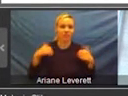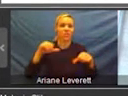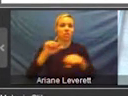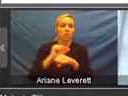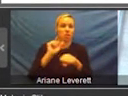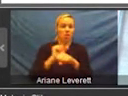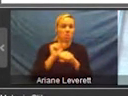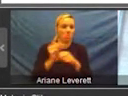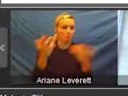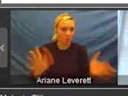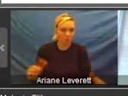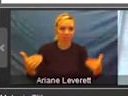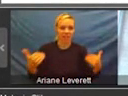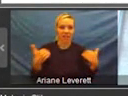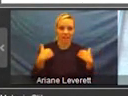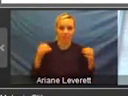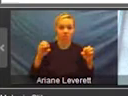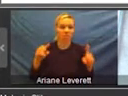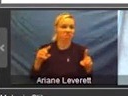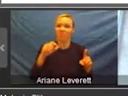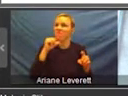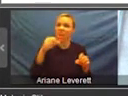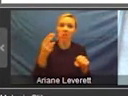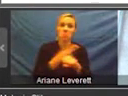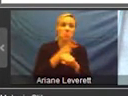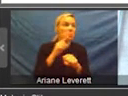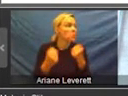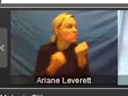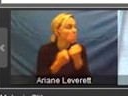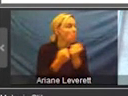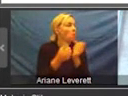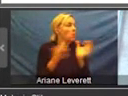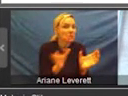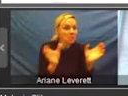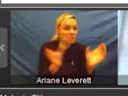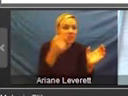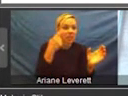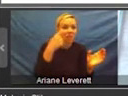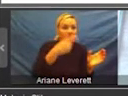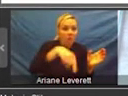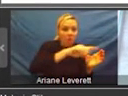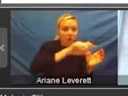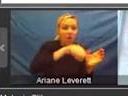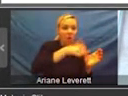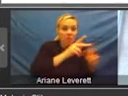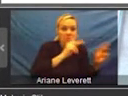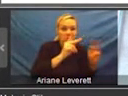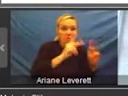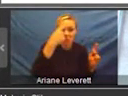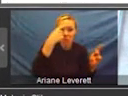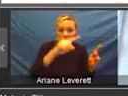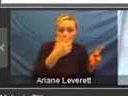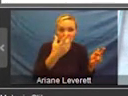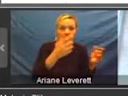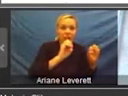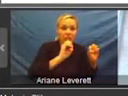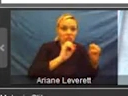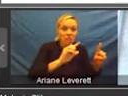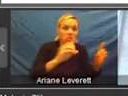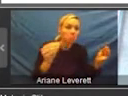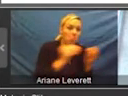for educational or economic purposes. They were used for playing, for gaming, for watching films, actually for